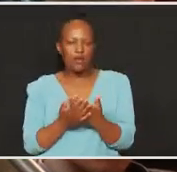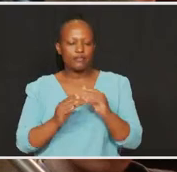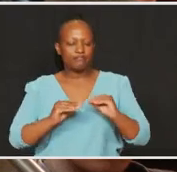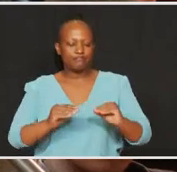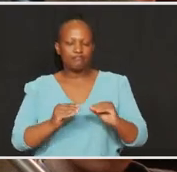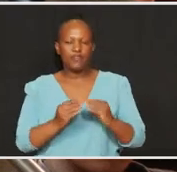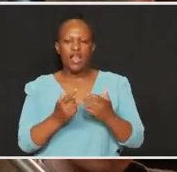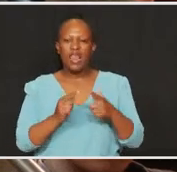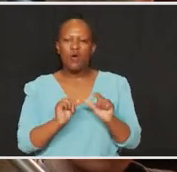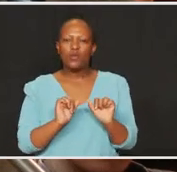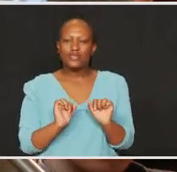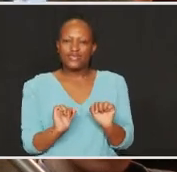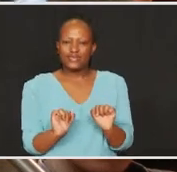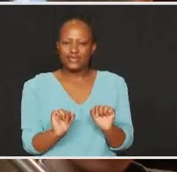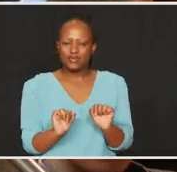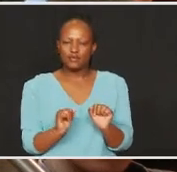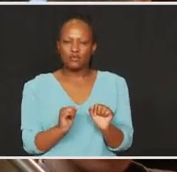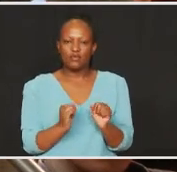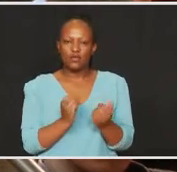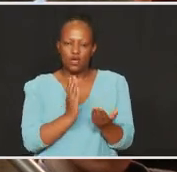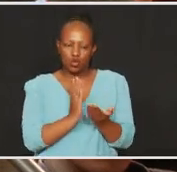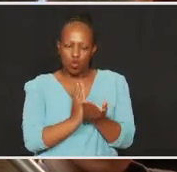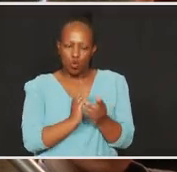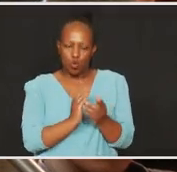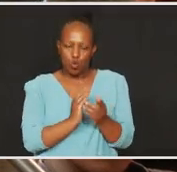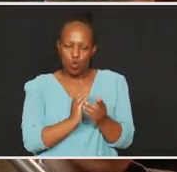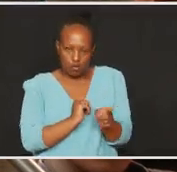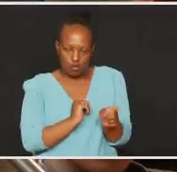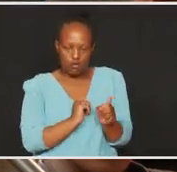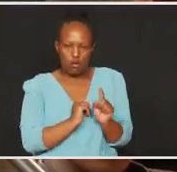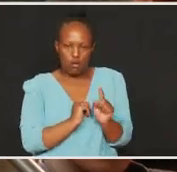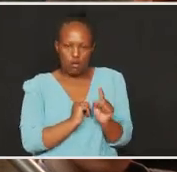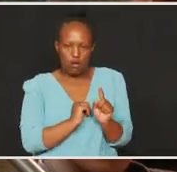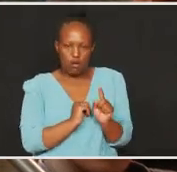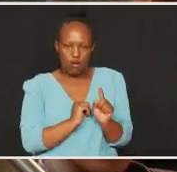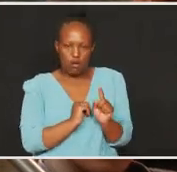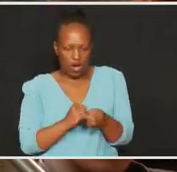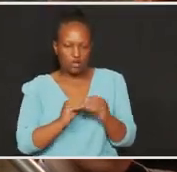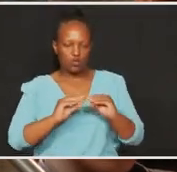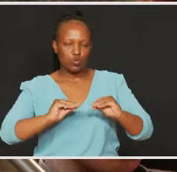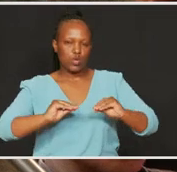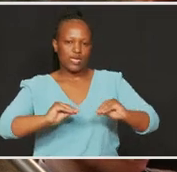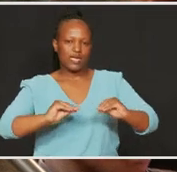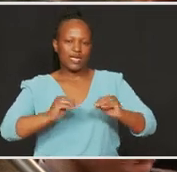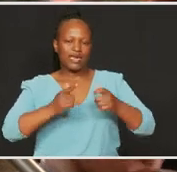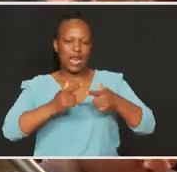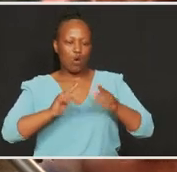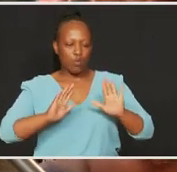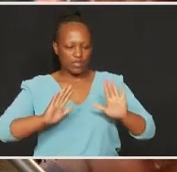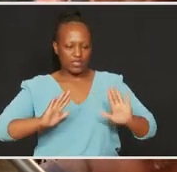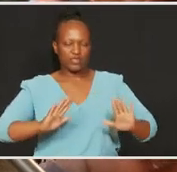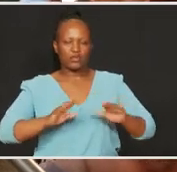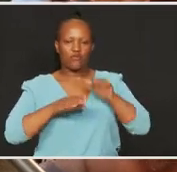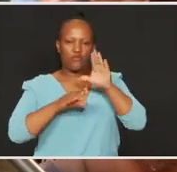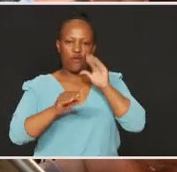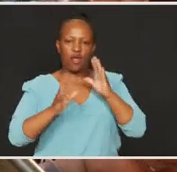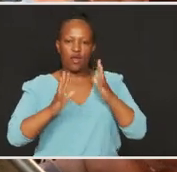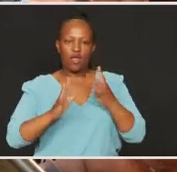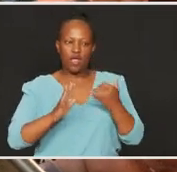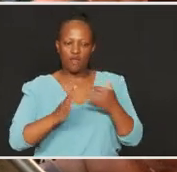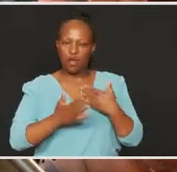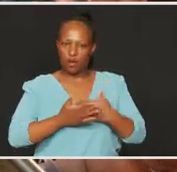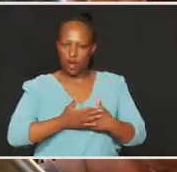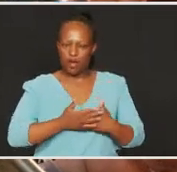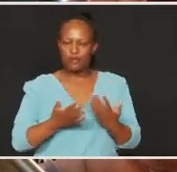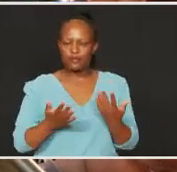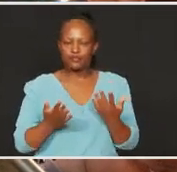of their choice and schools should have should make every effort to provide education in that language if it is reasonable to